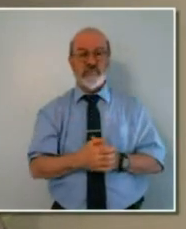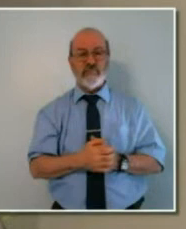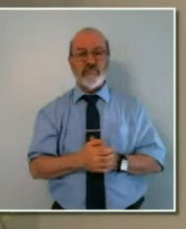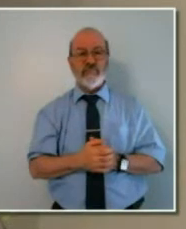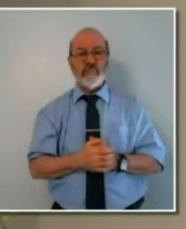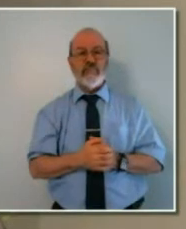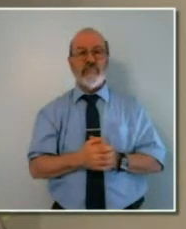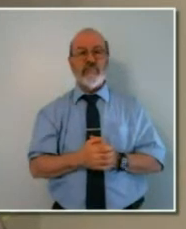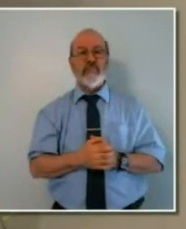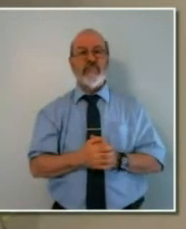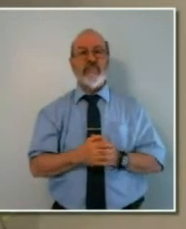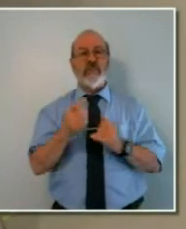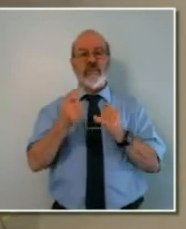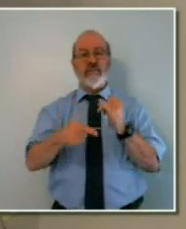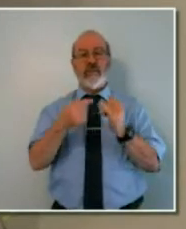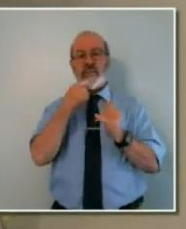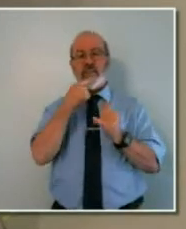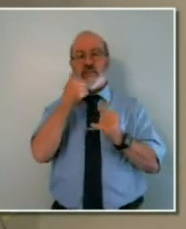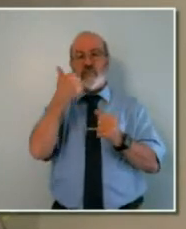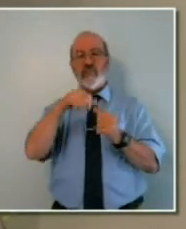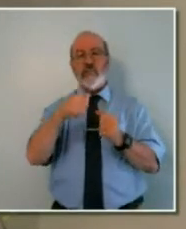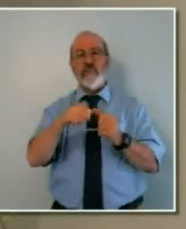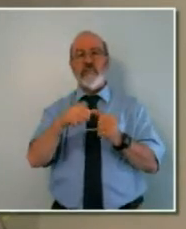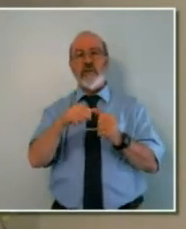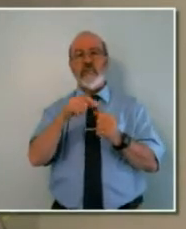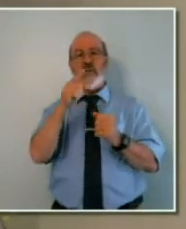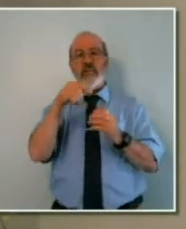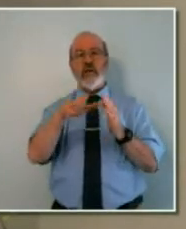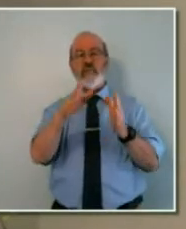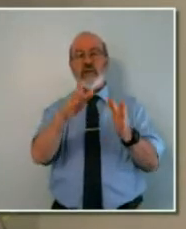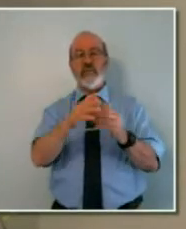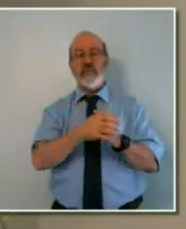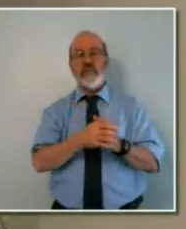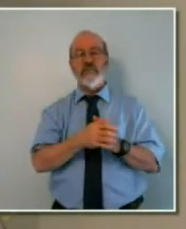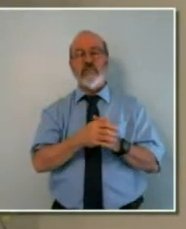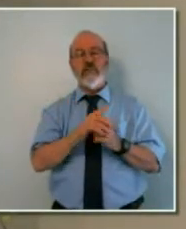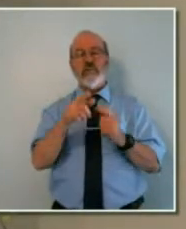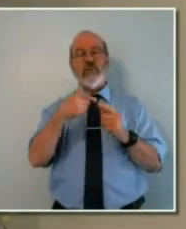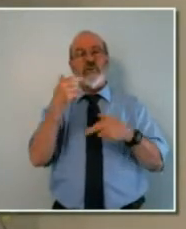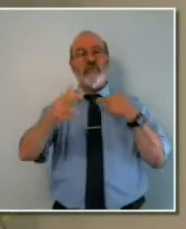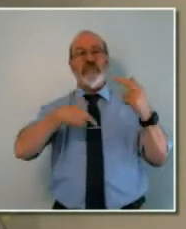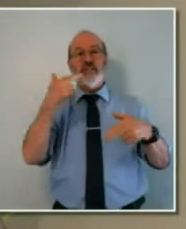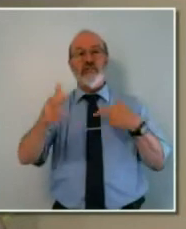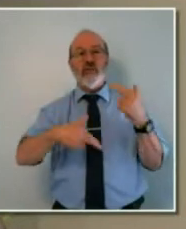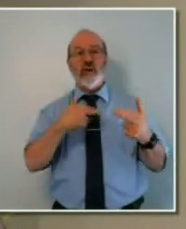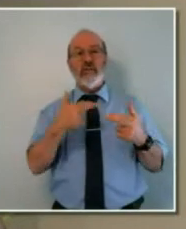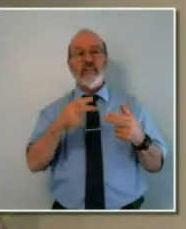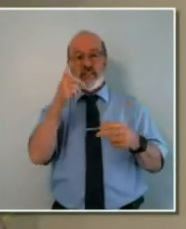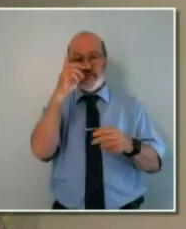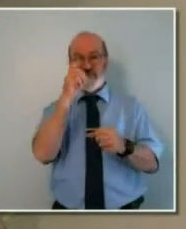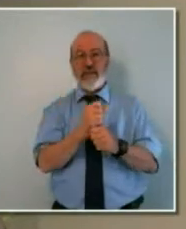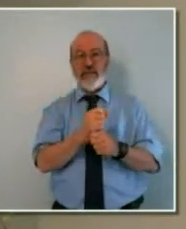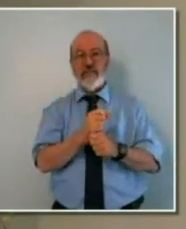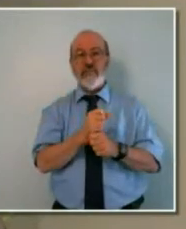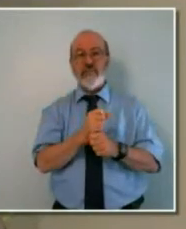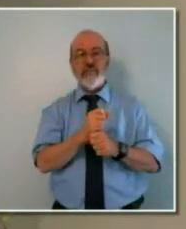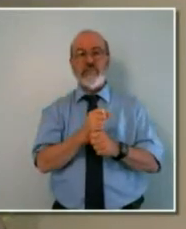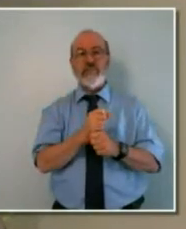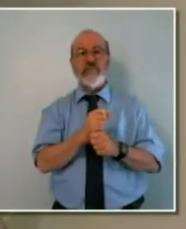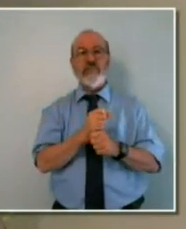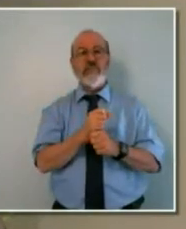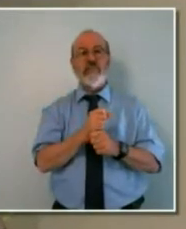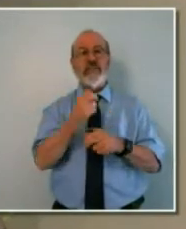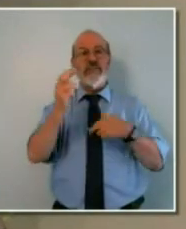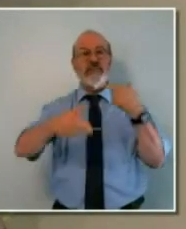And finally, it says, who remember thee in thy ways. So when we rejoice, that's faith. We